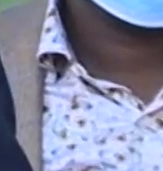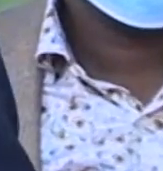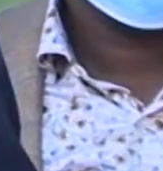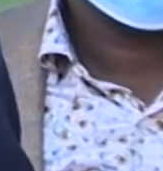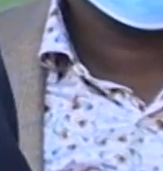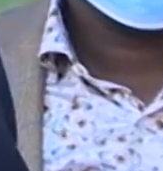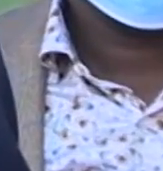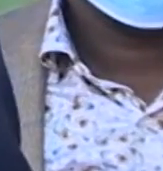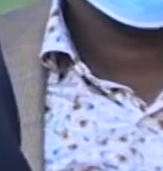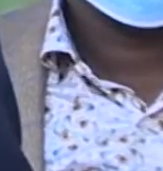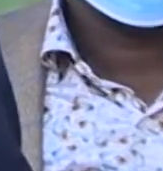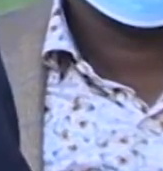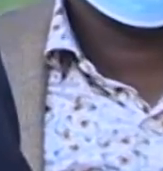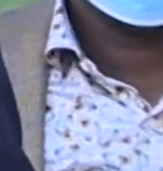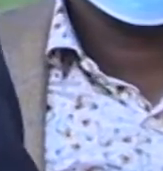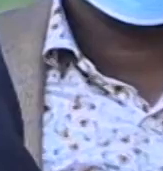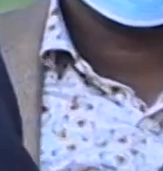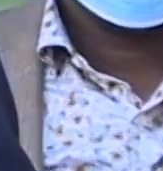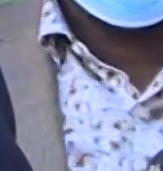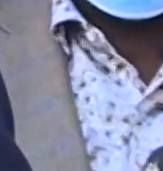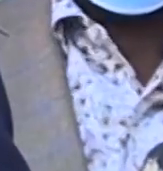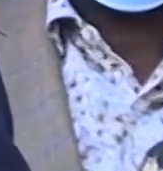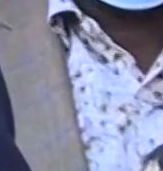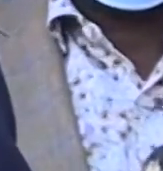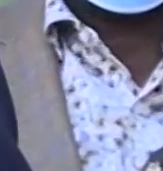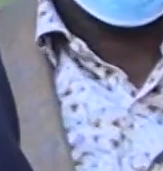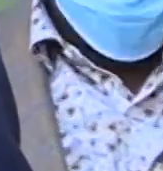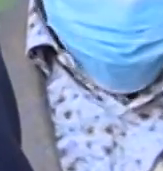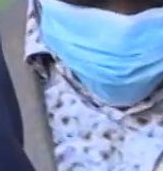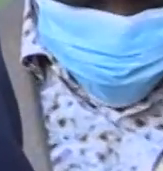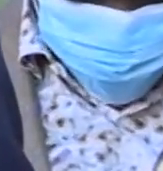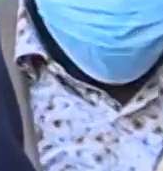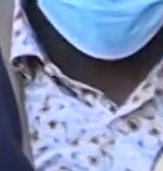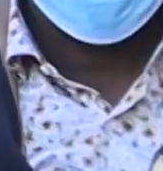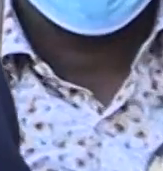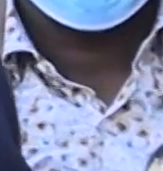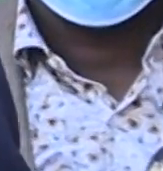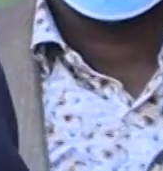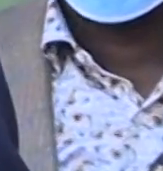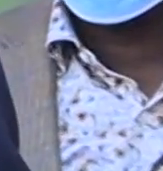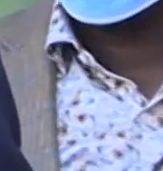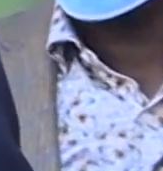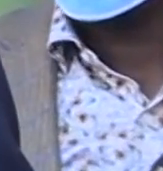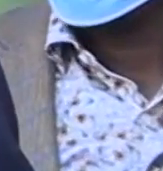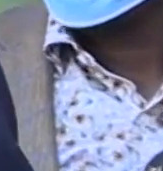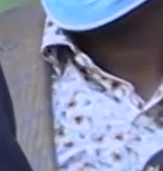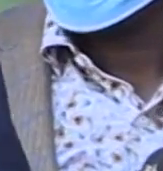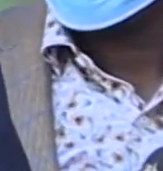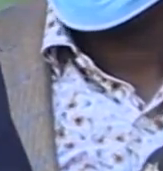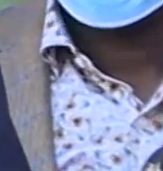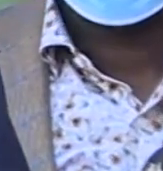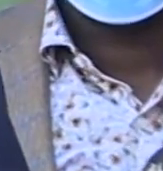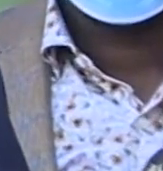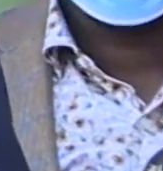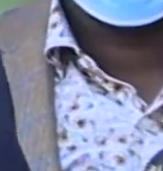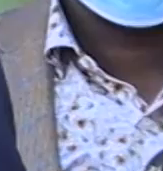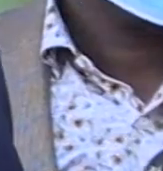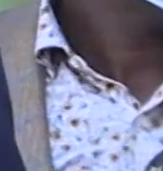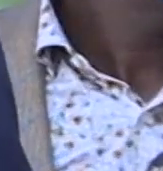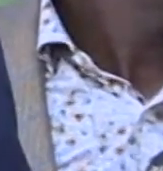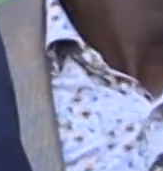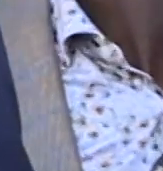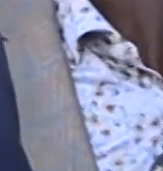first hosted the CS, and we want to thank you for choosing to come to Kiambu, and particularly at this time when you have